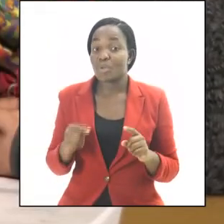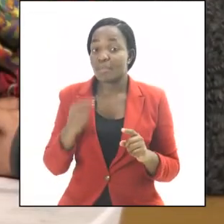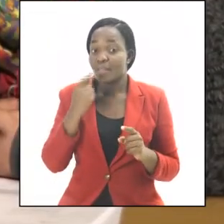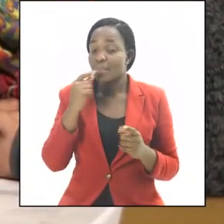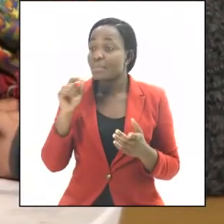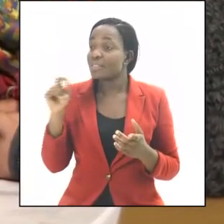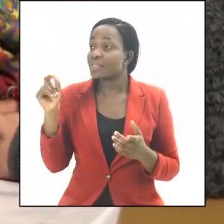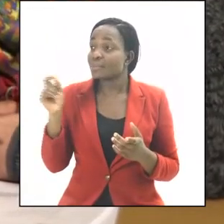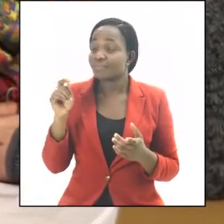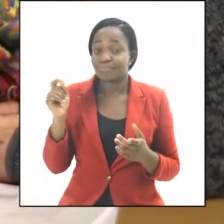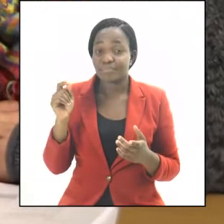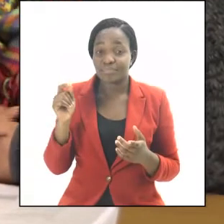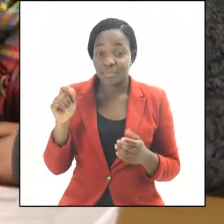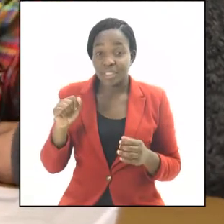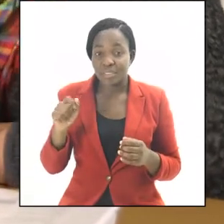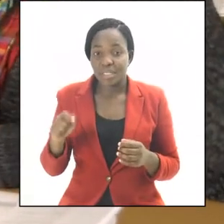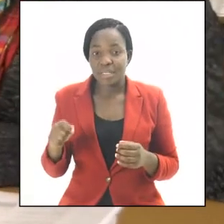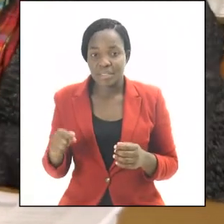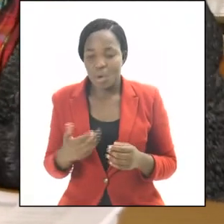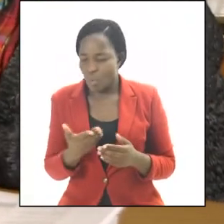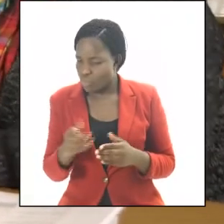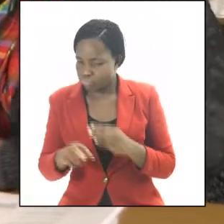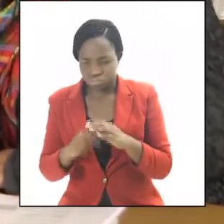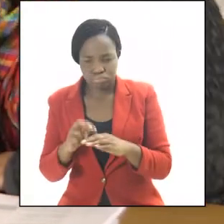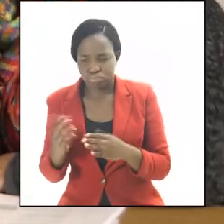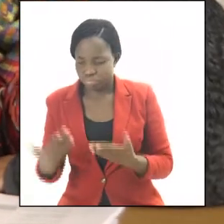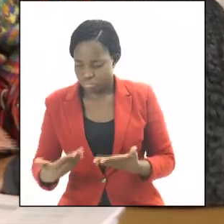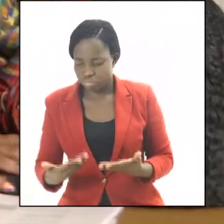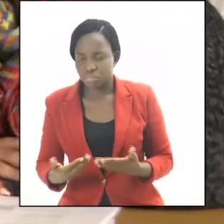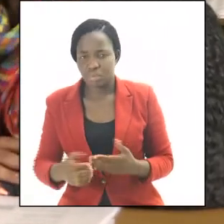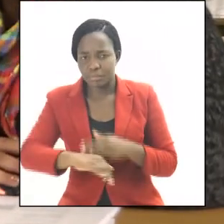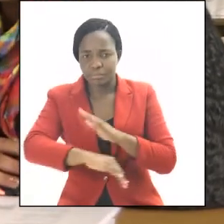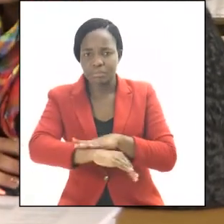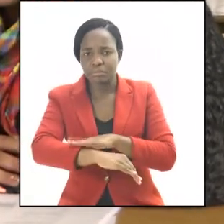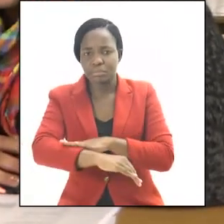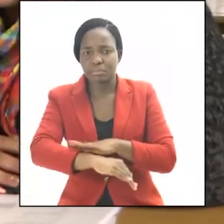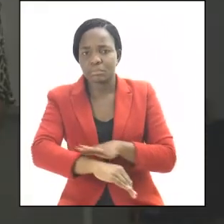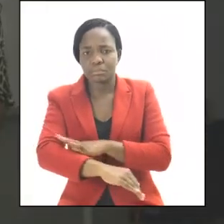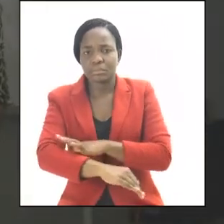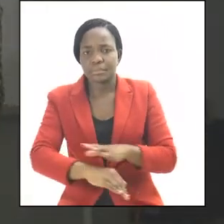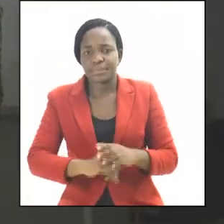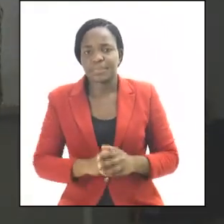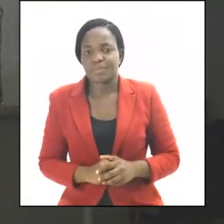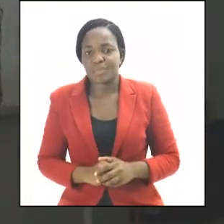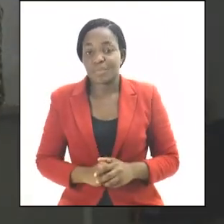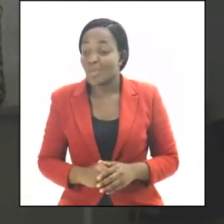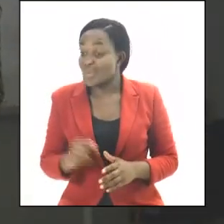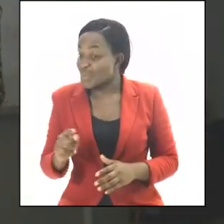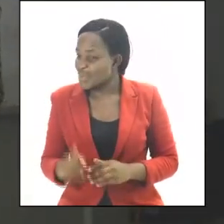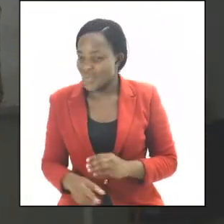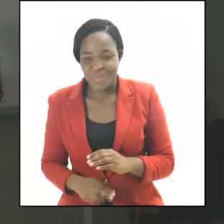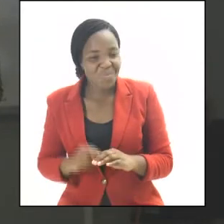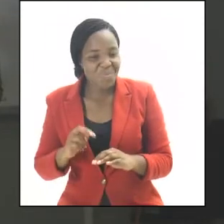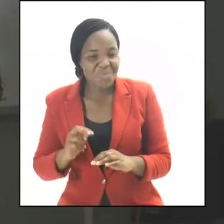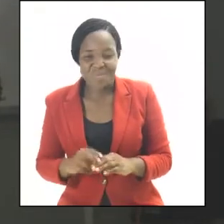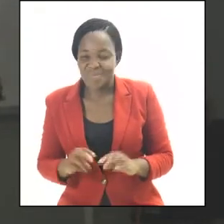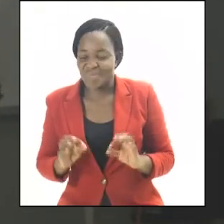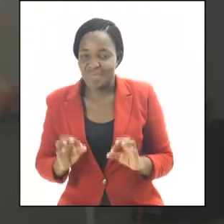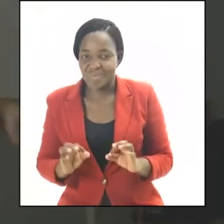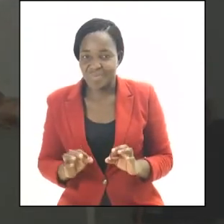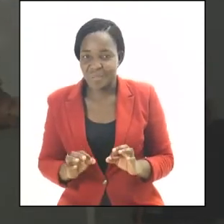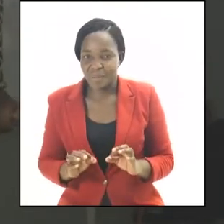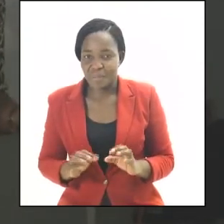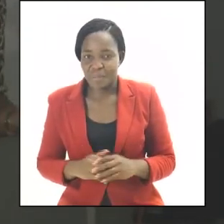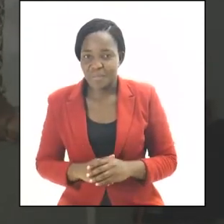pencils and things ready? Yes, ma'am. Everything is here on the desk. And you guys are so intimidated by a trapezium that you